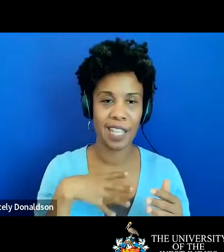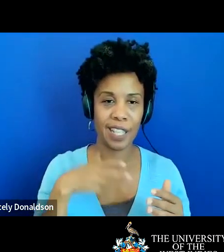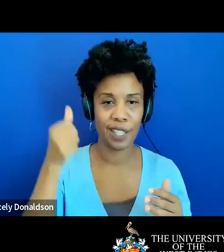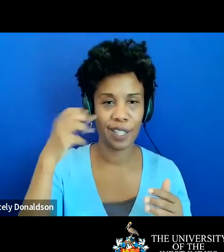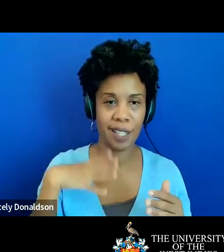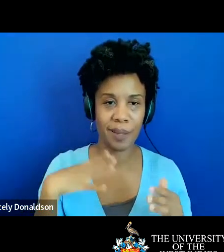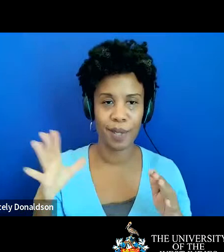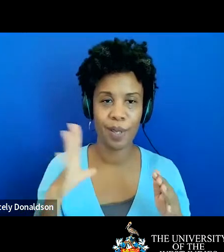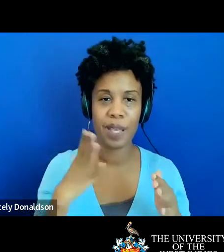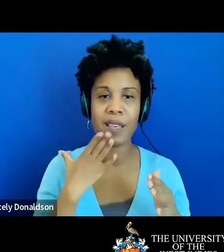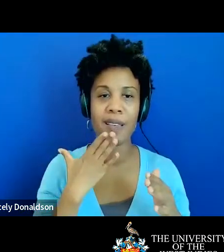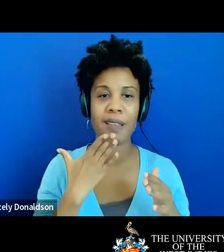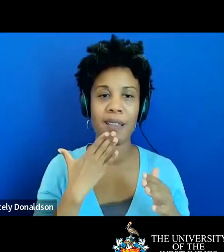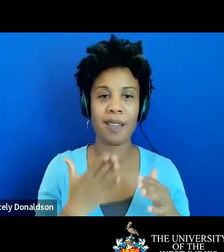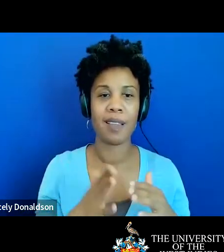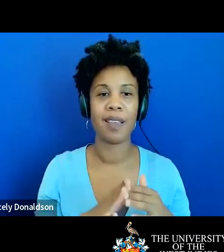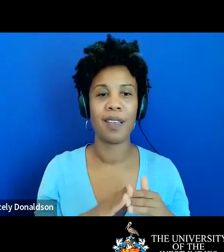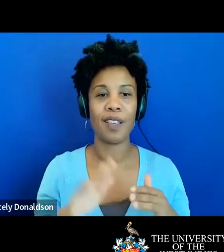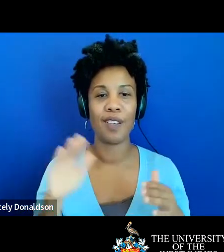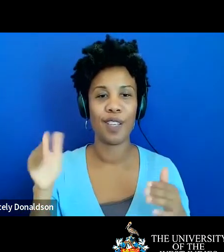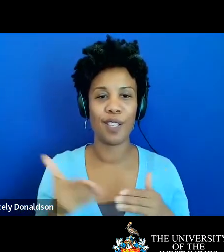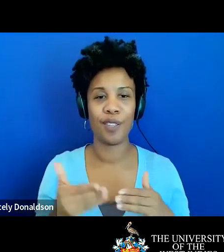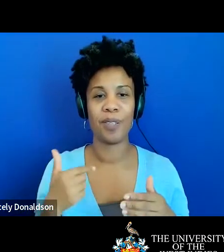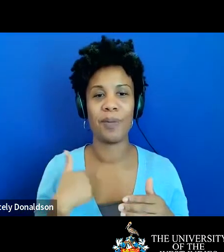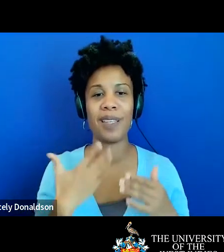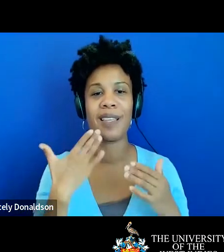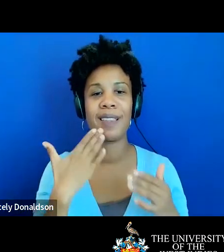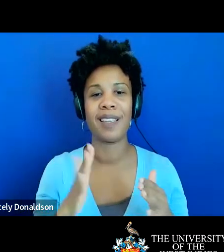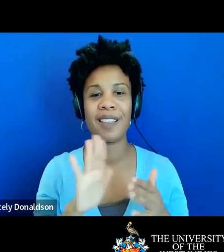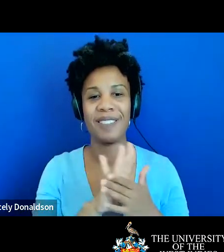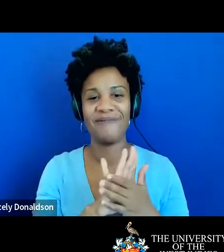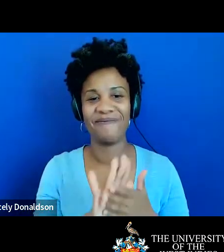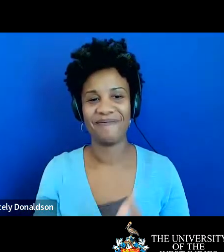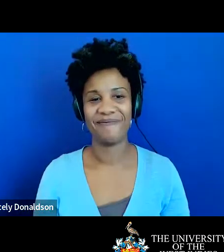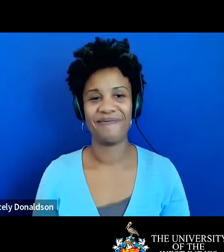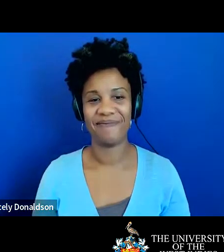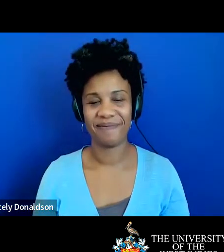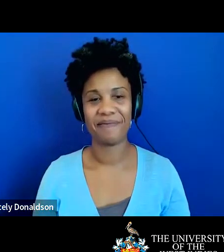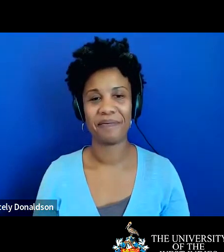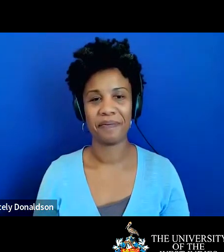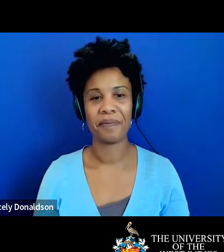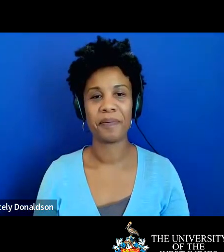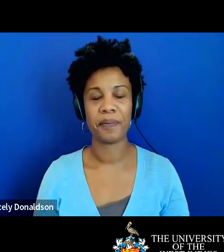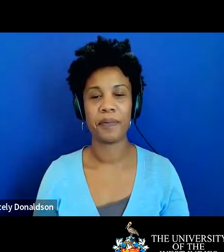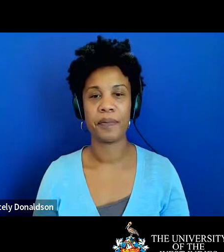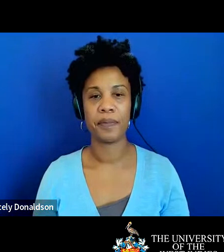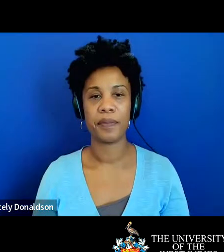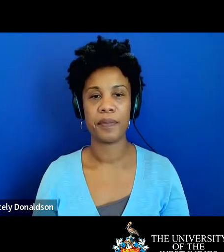that lovely presentation or introduction. Now, it is a well-known fact, or